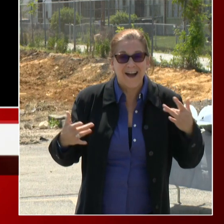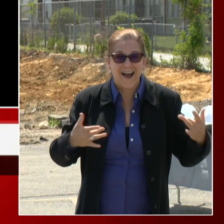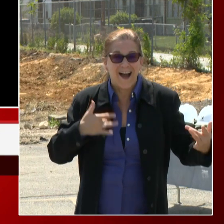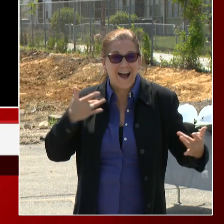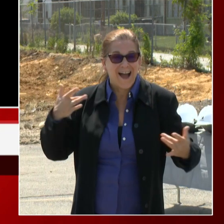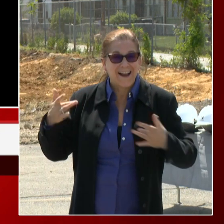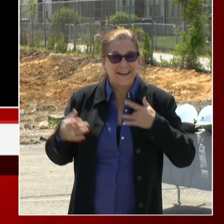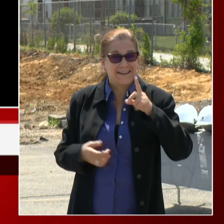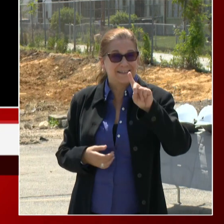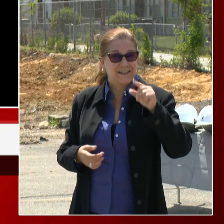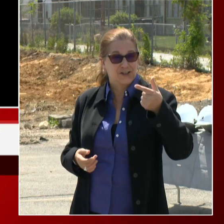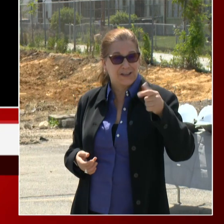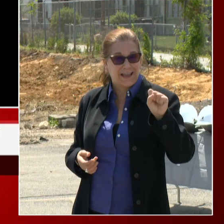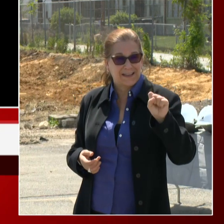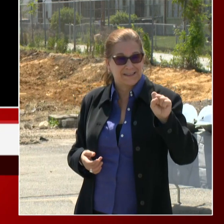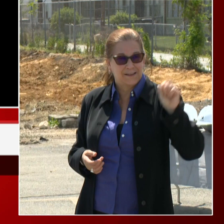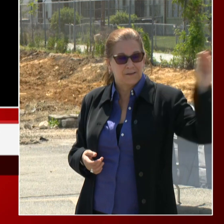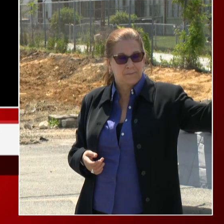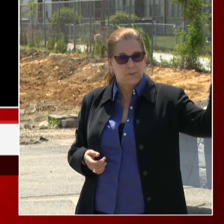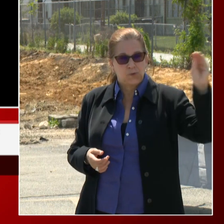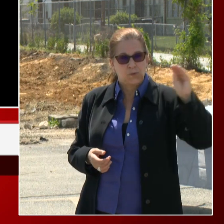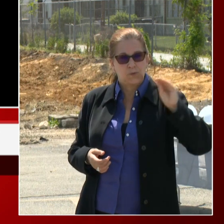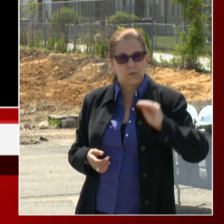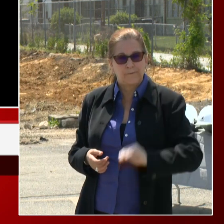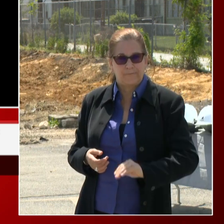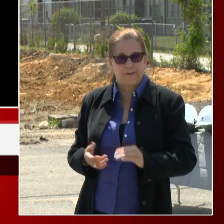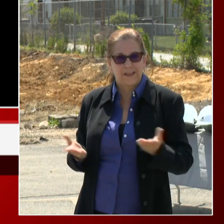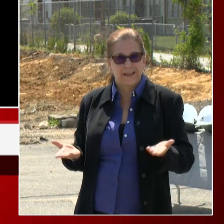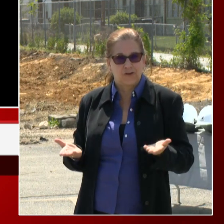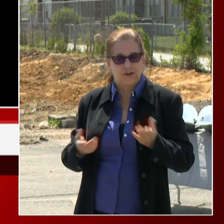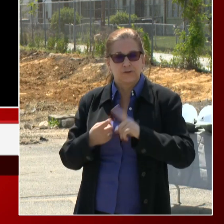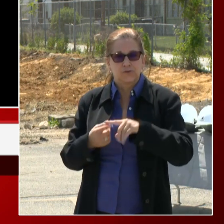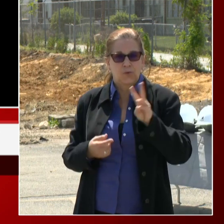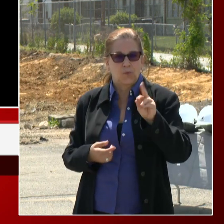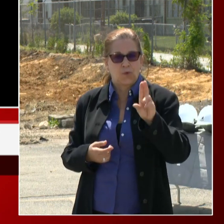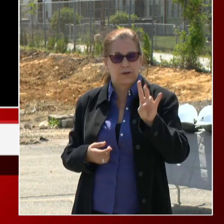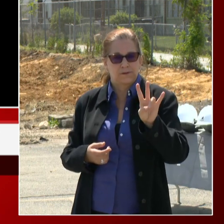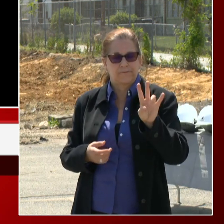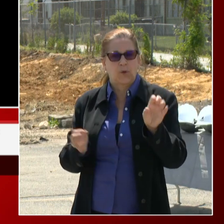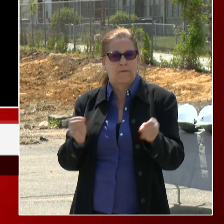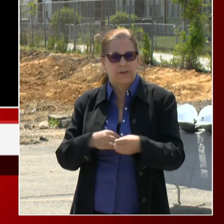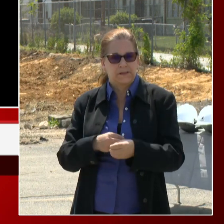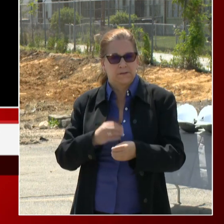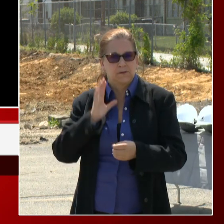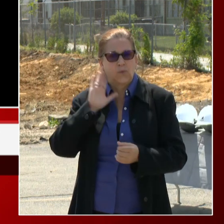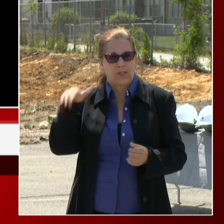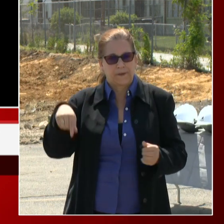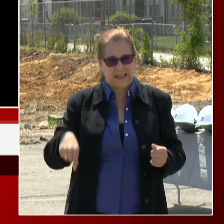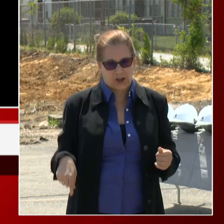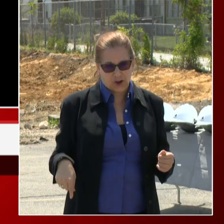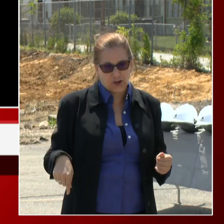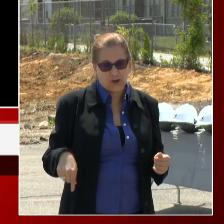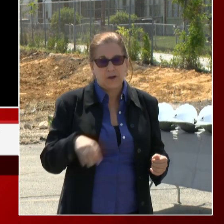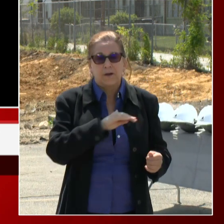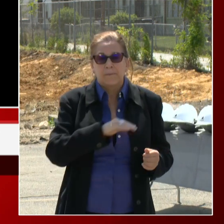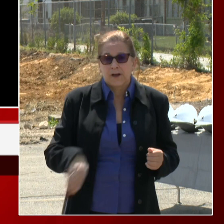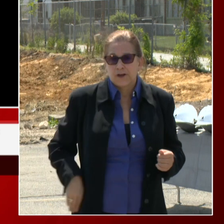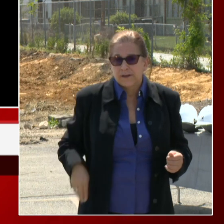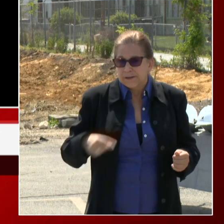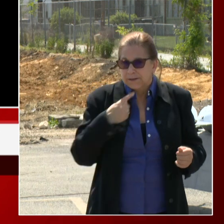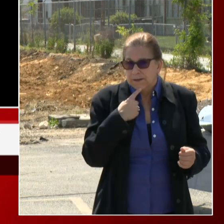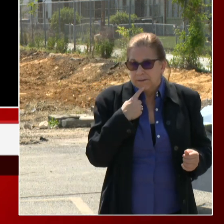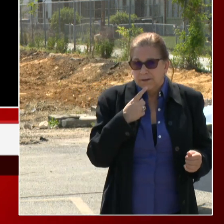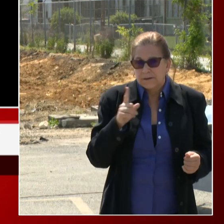DGS is coming to Ward 7. Of course, as the mayor indicated, currently located at